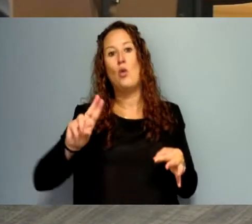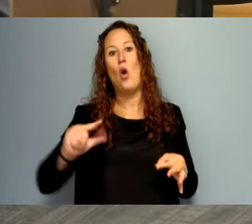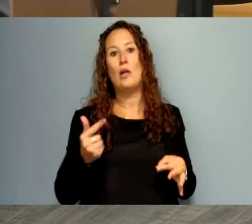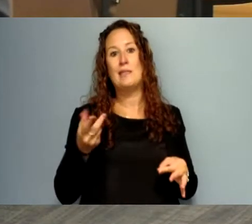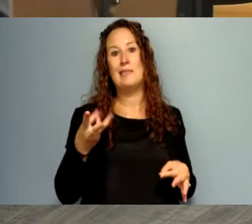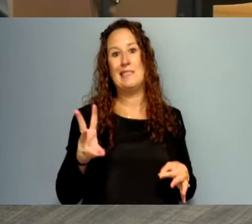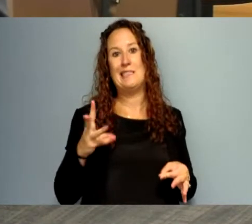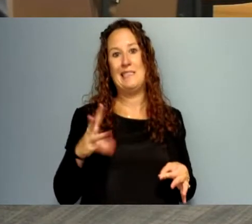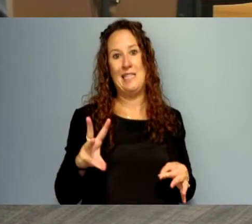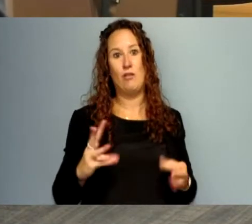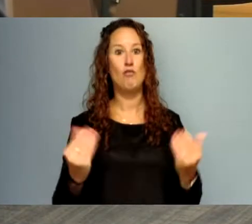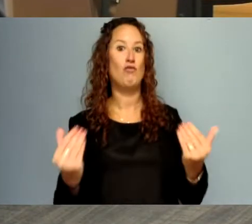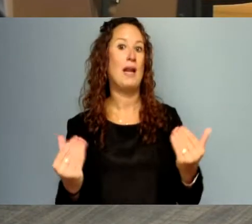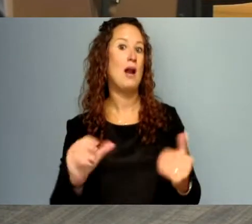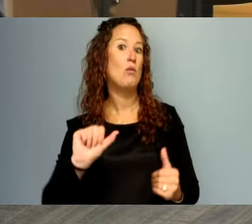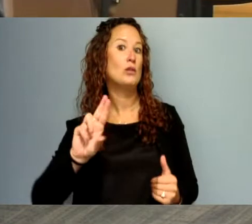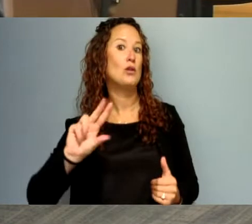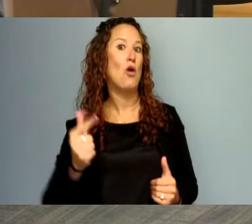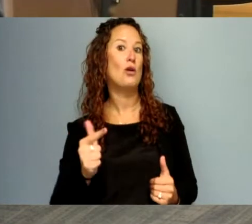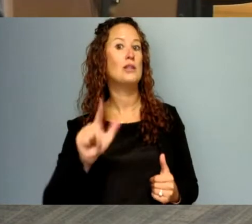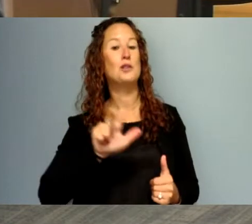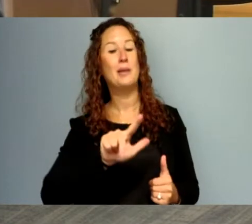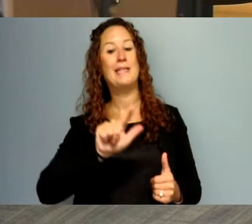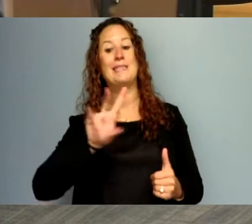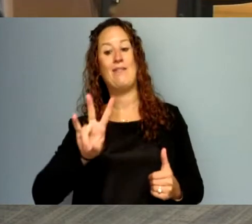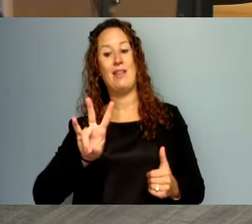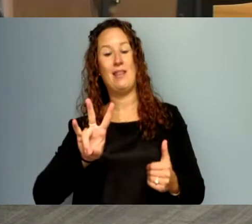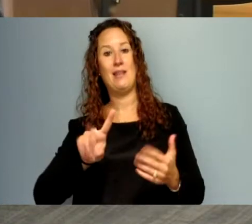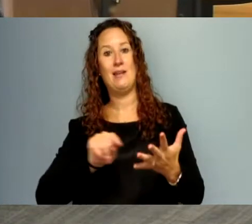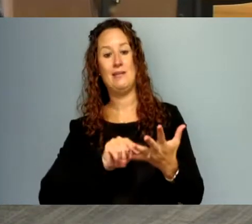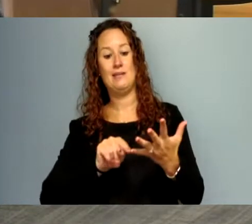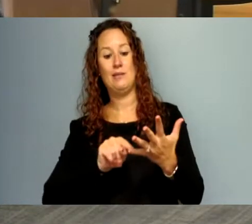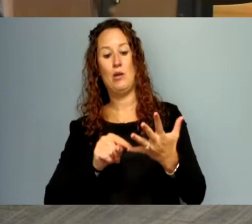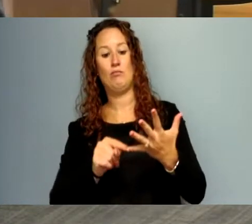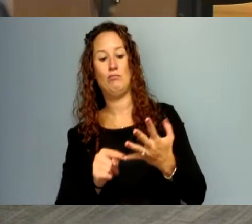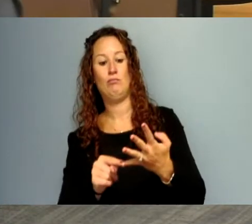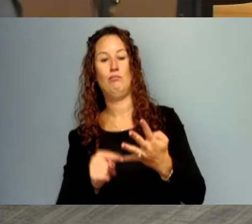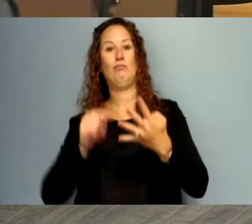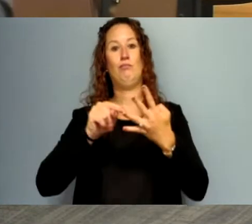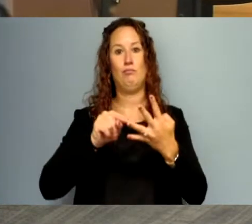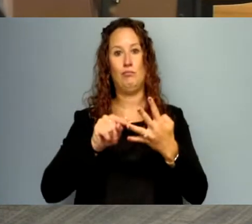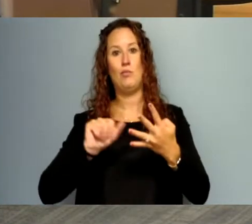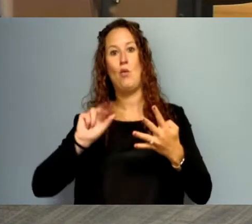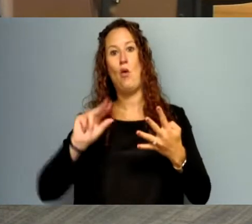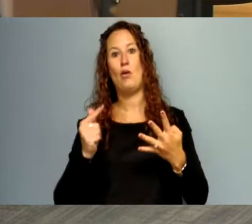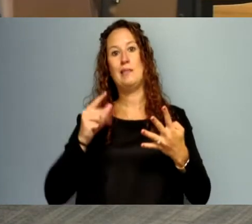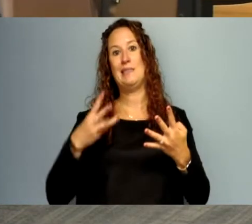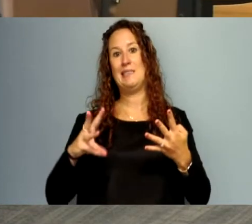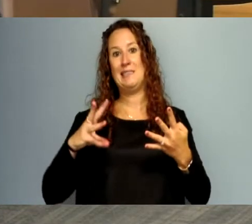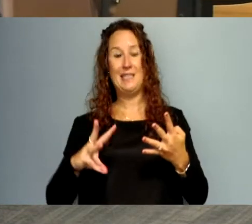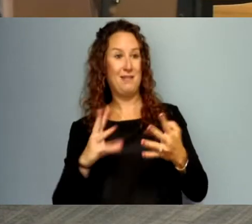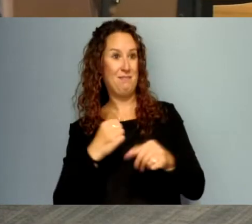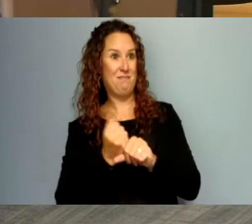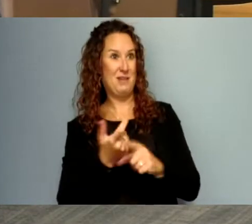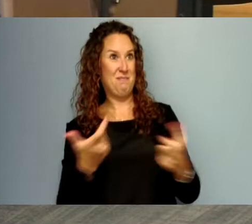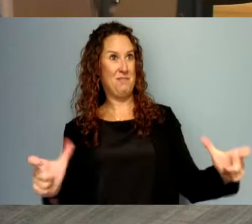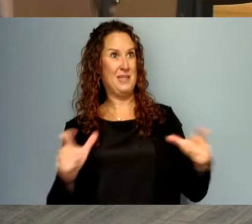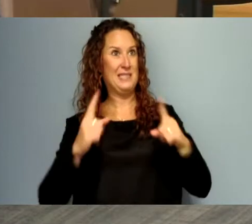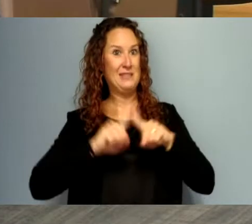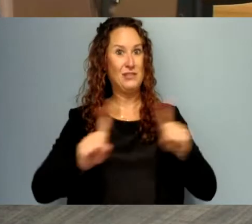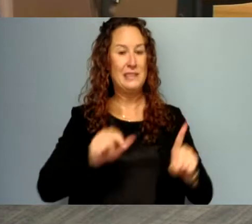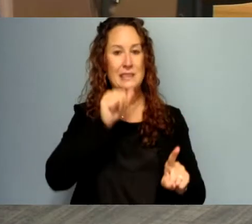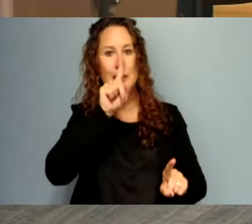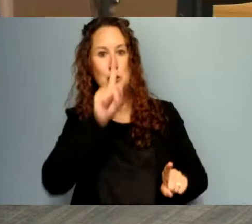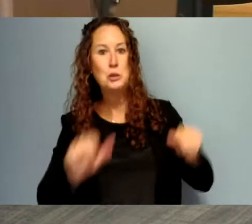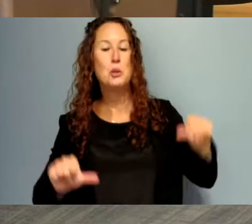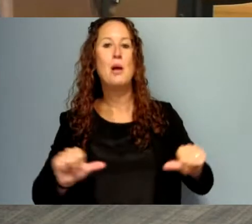as opposed to August 27th. I don't know that it makes a tremendous difference, but I was told to ask